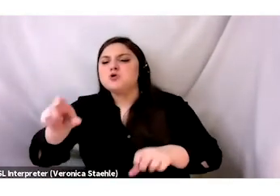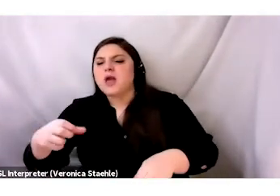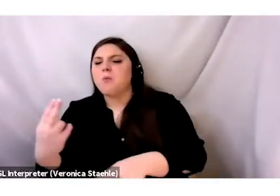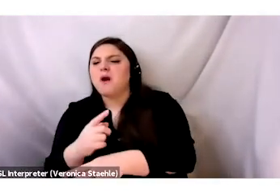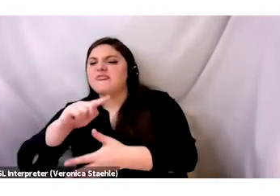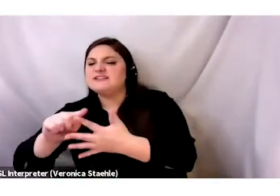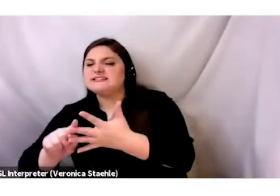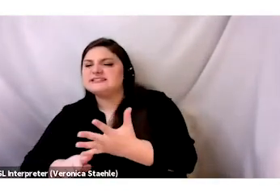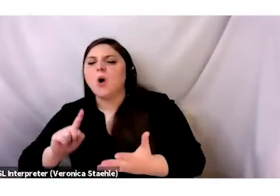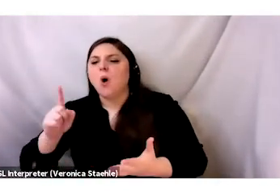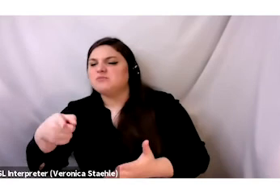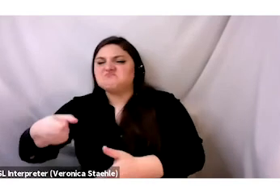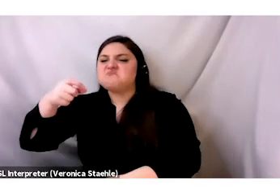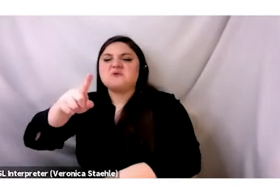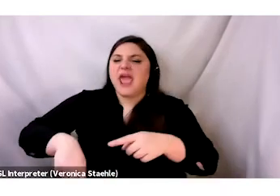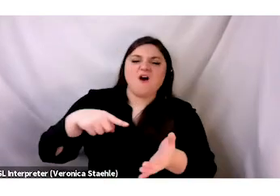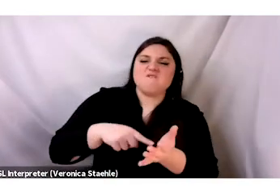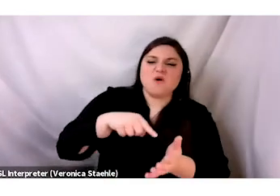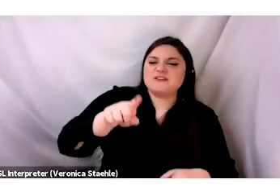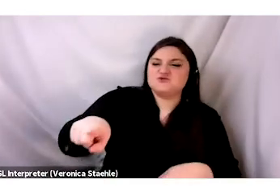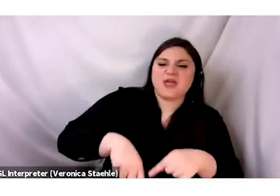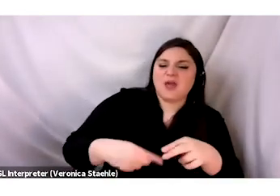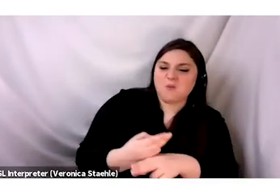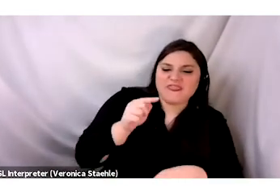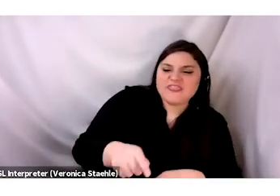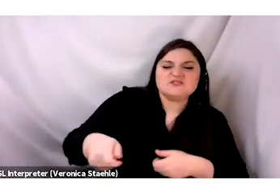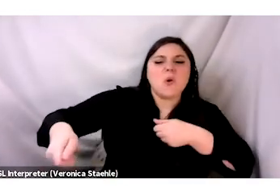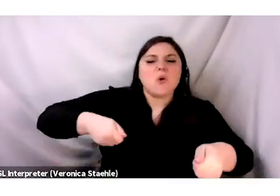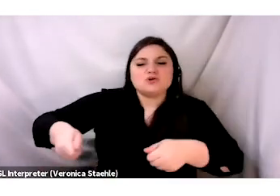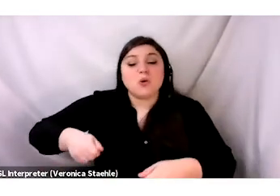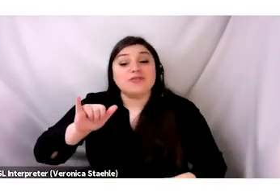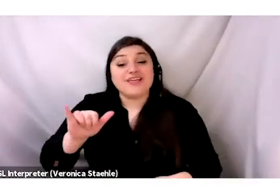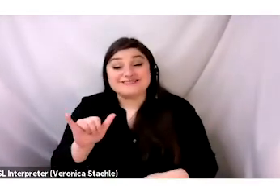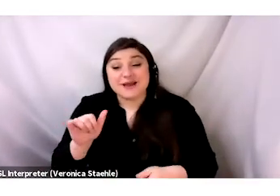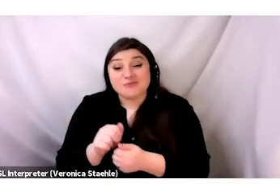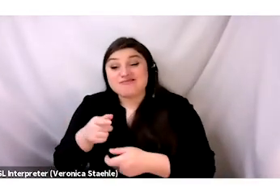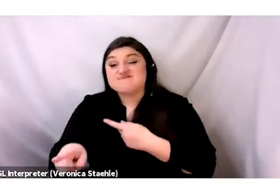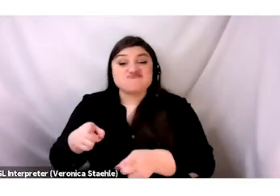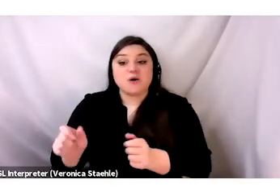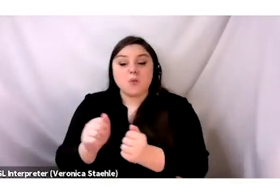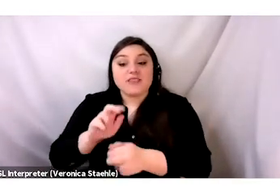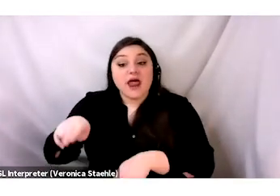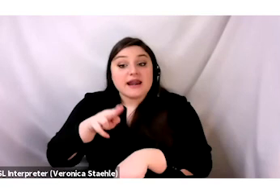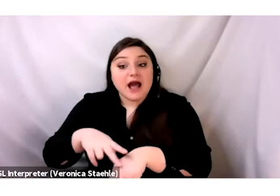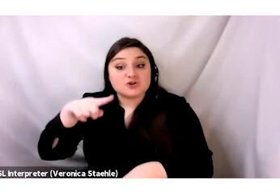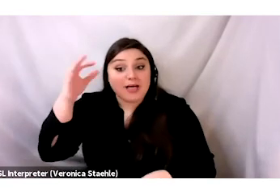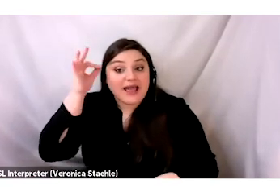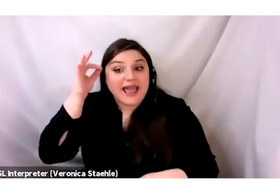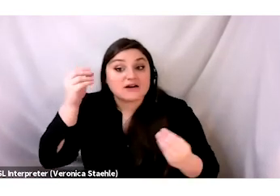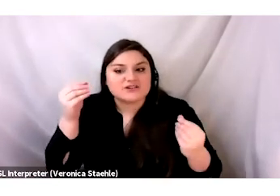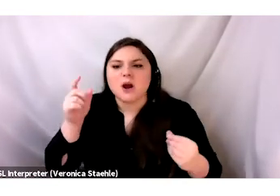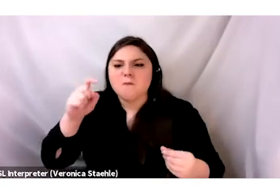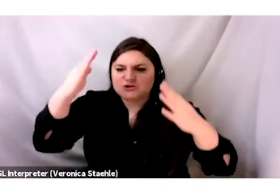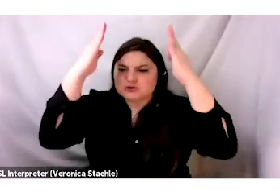are allowed to wear and how they're allowed to wear it. So, I mentioned before the vilification of natural Black